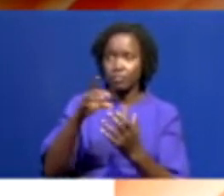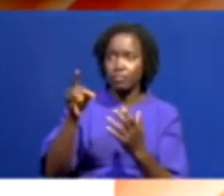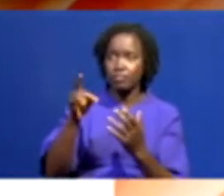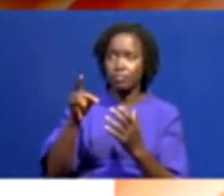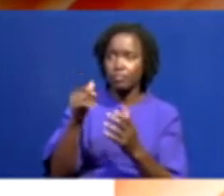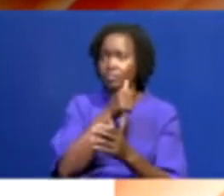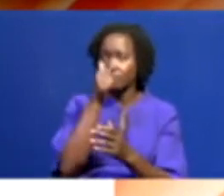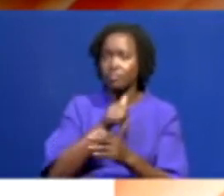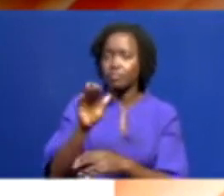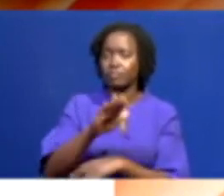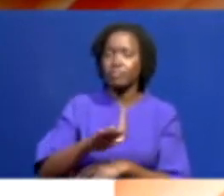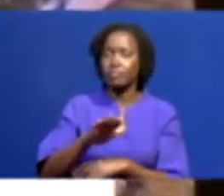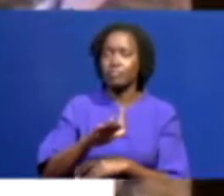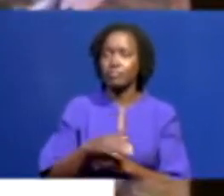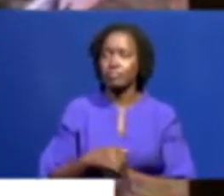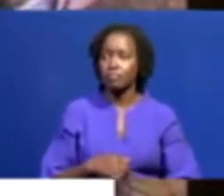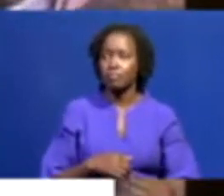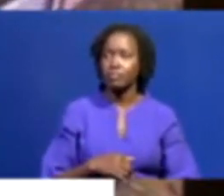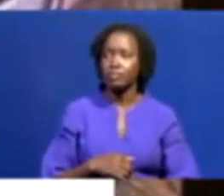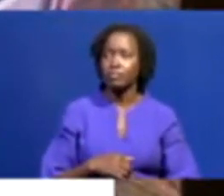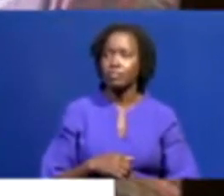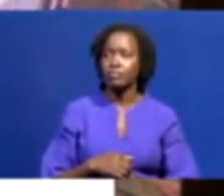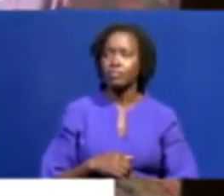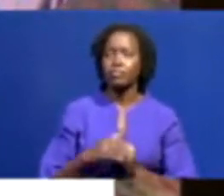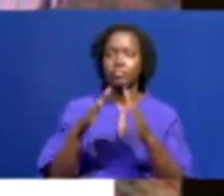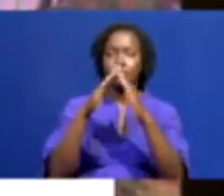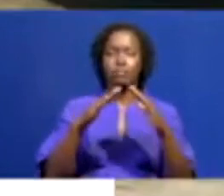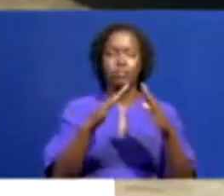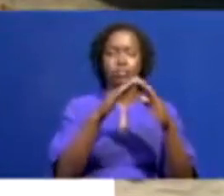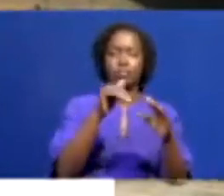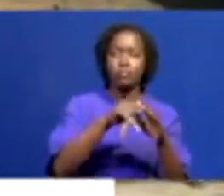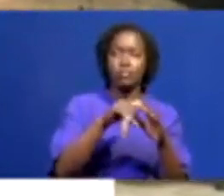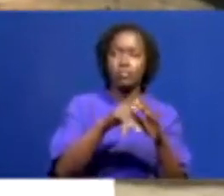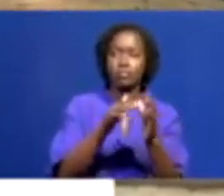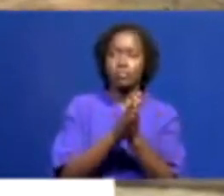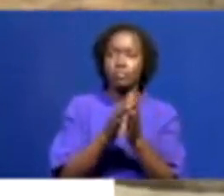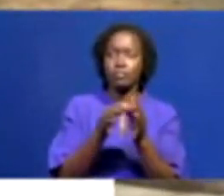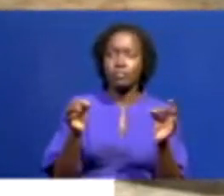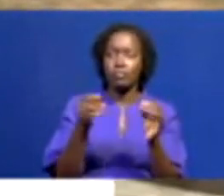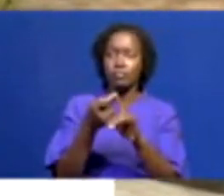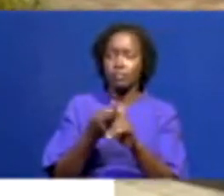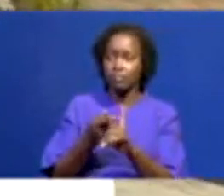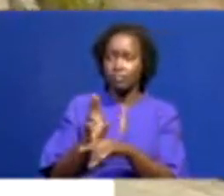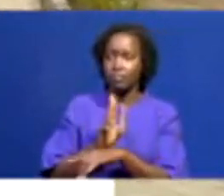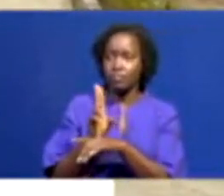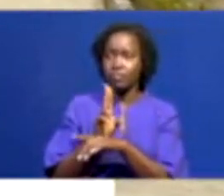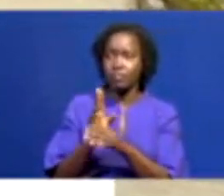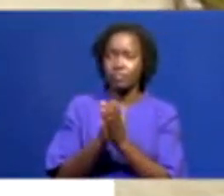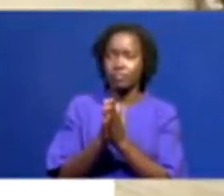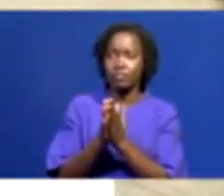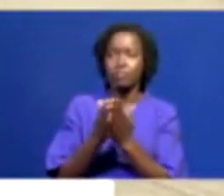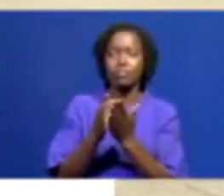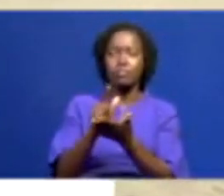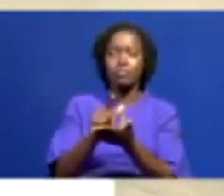secluded locations. Real estate investments are perceived as long-term and can be used as collaterals for